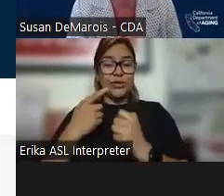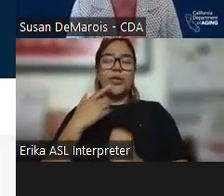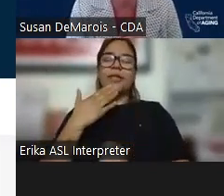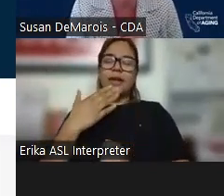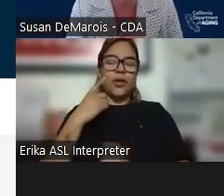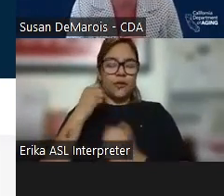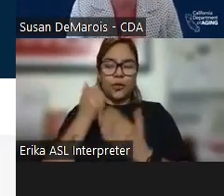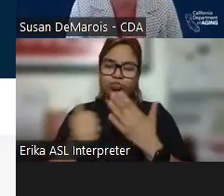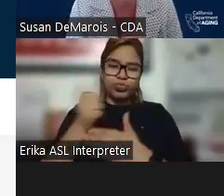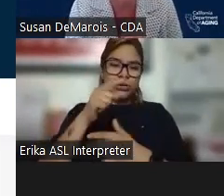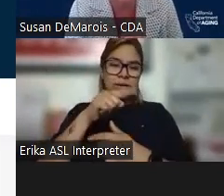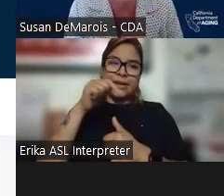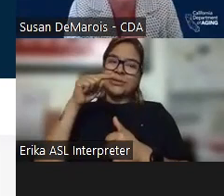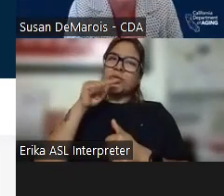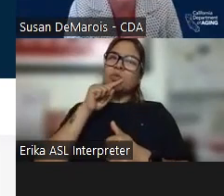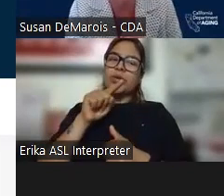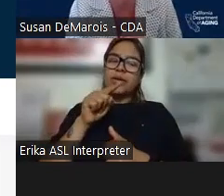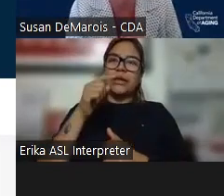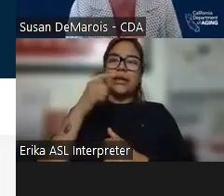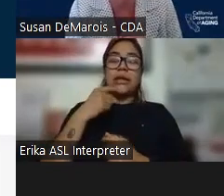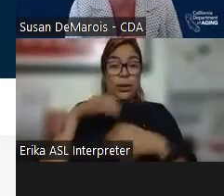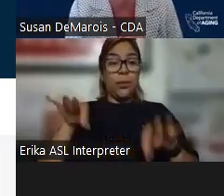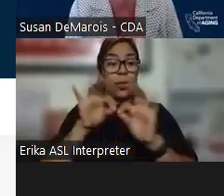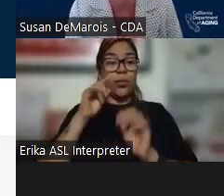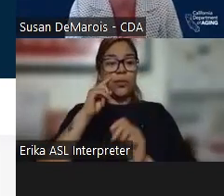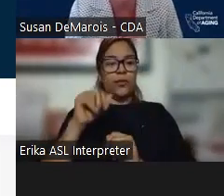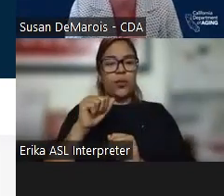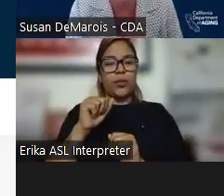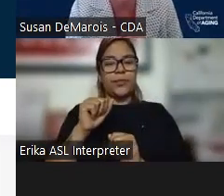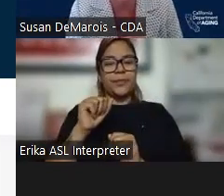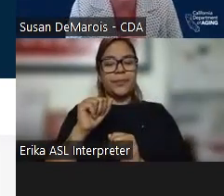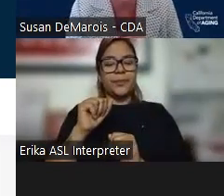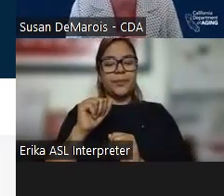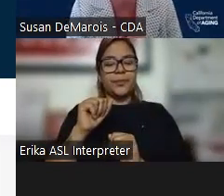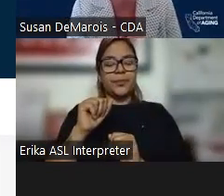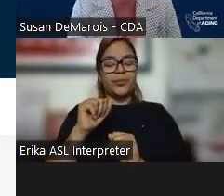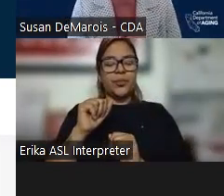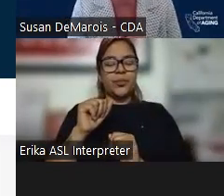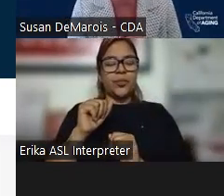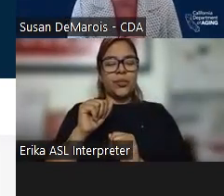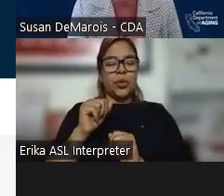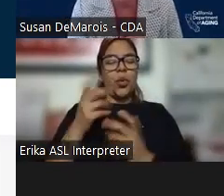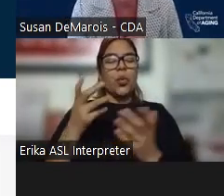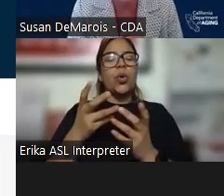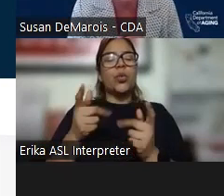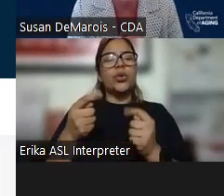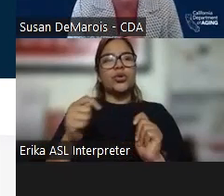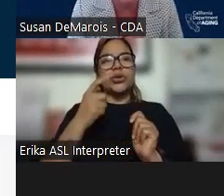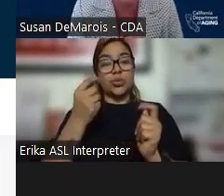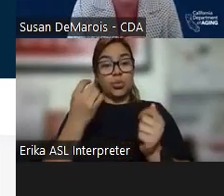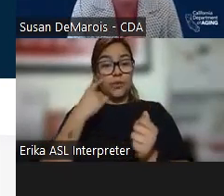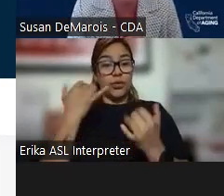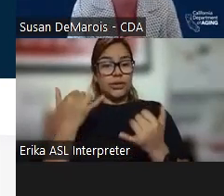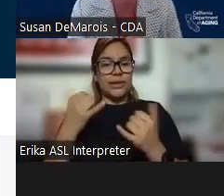to the Mental Health Services Oversight and Accountability Commission for the grants they awarded in April, for everyone who turned out for